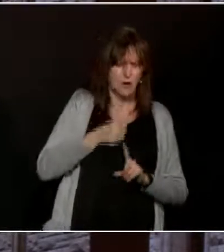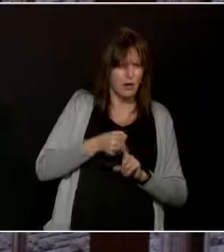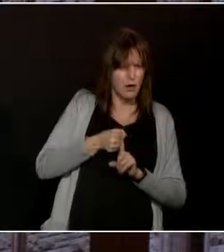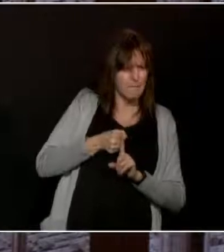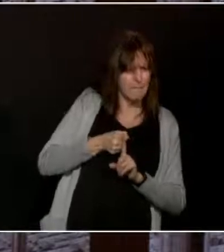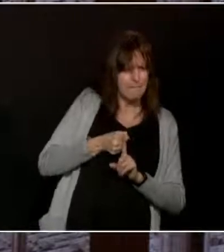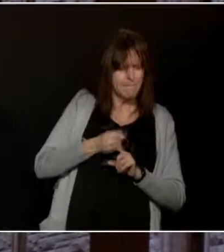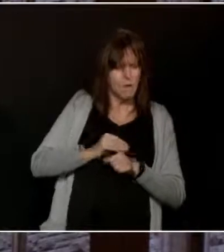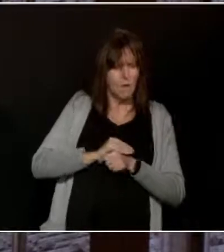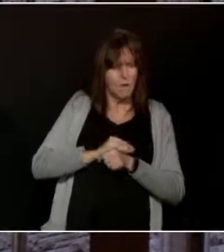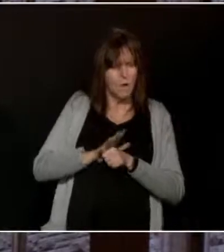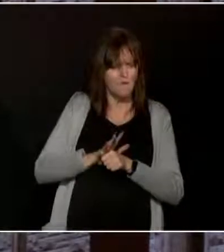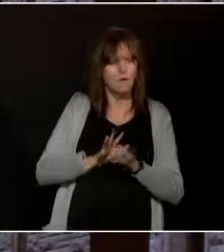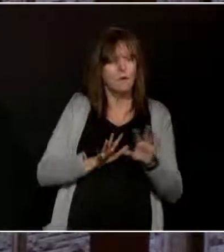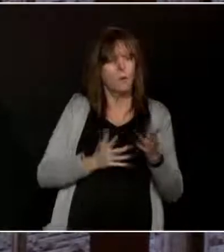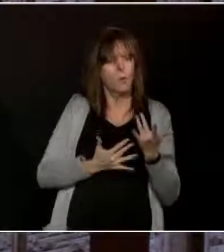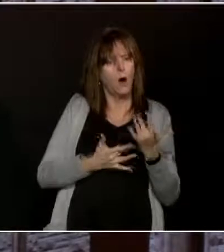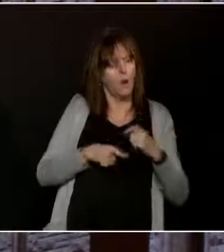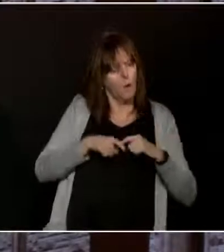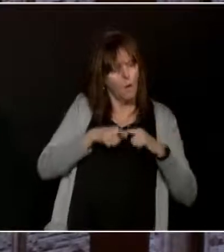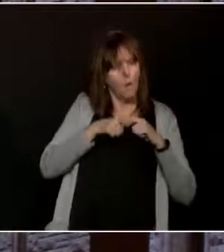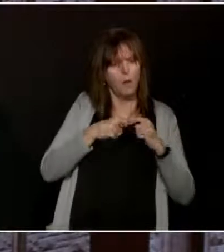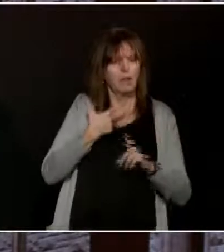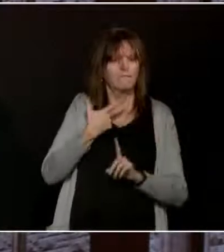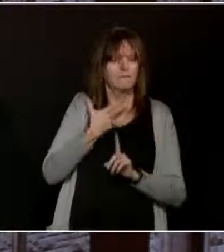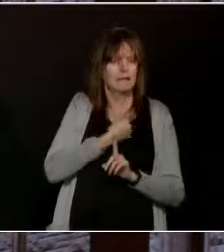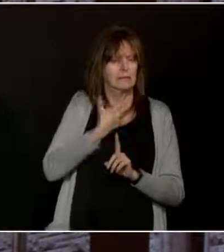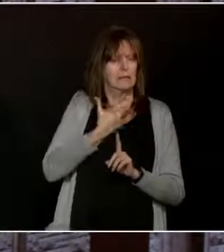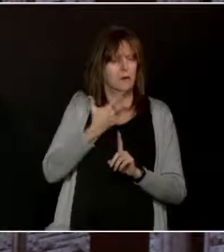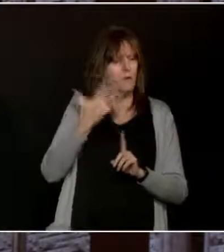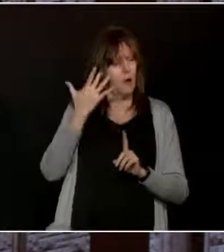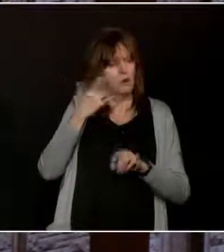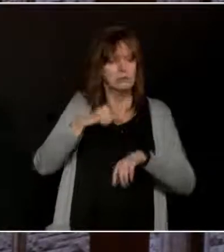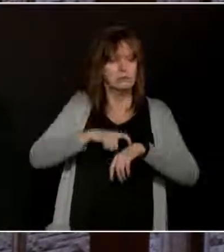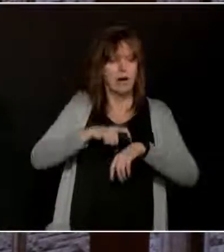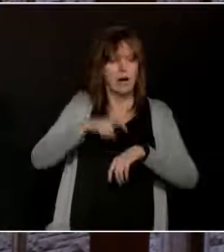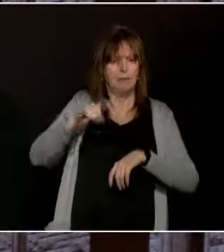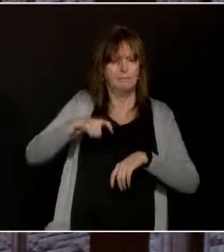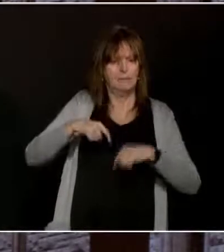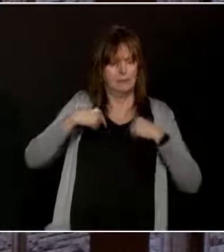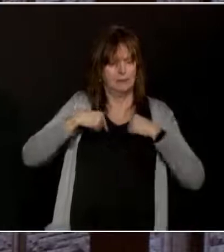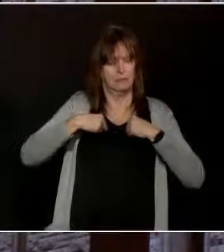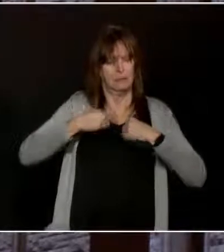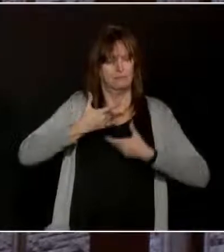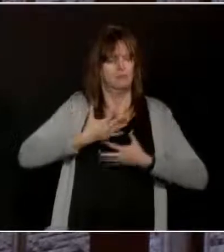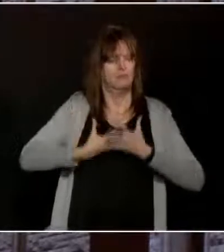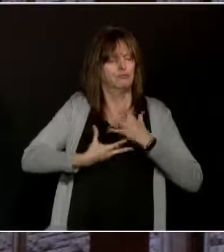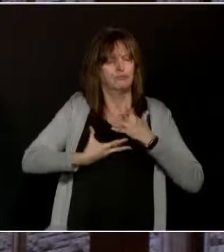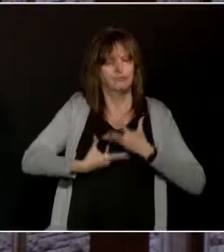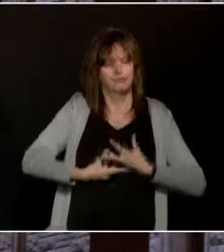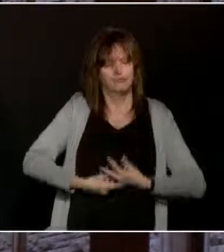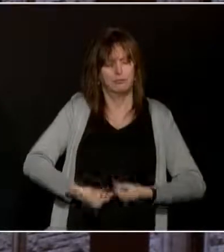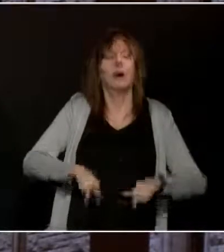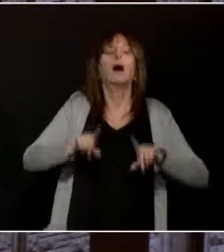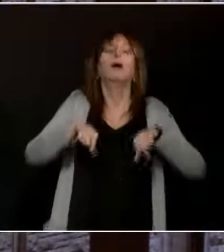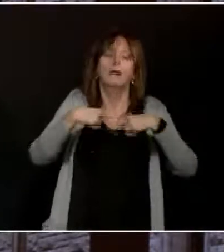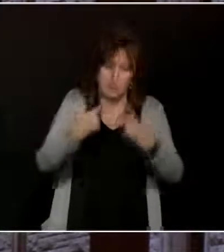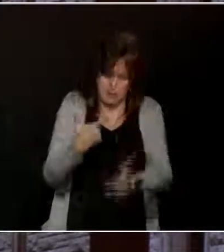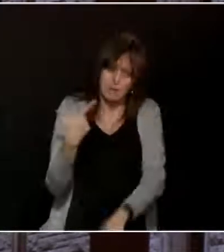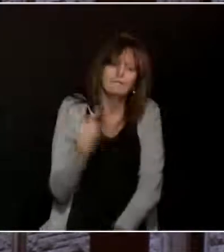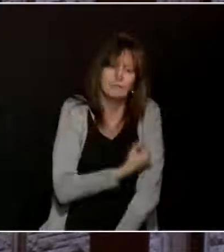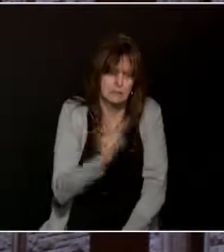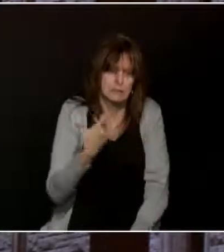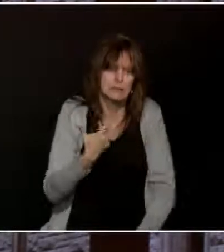that vaccination, because your current circulating antibodies may undermine the value of the vaccine when you get it and make it less